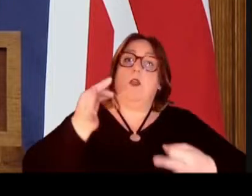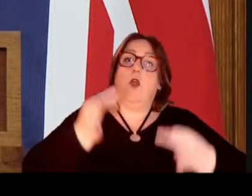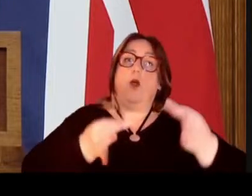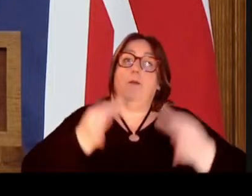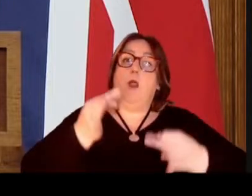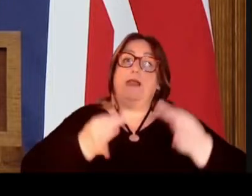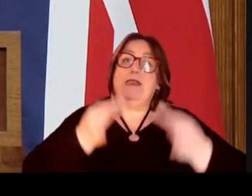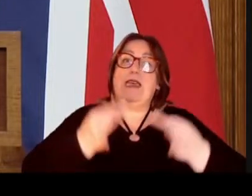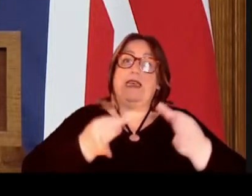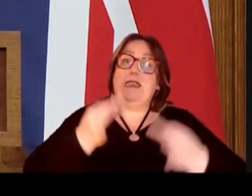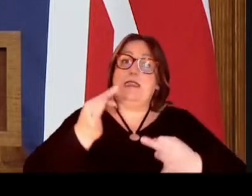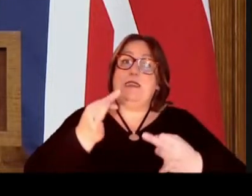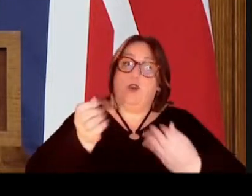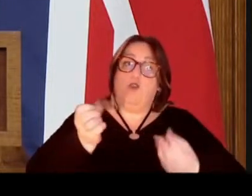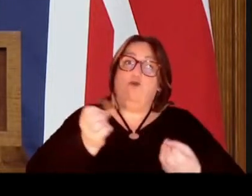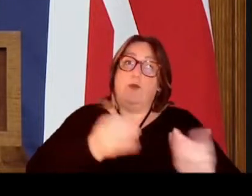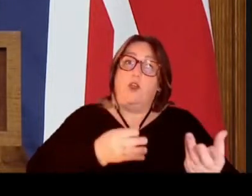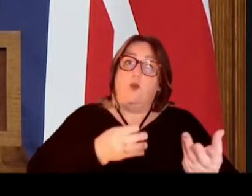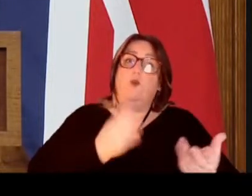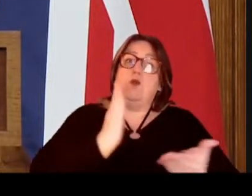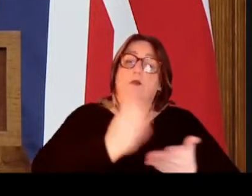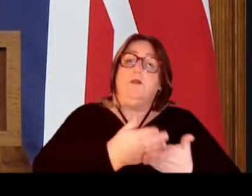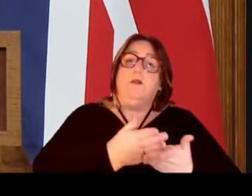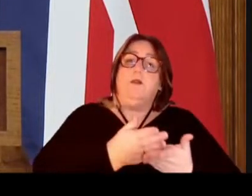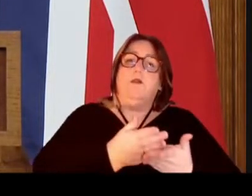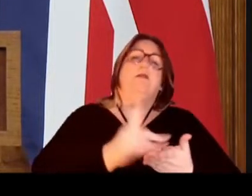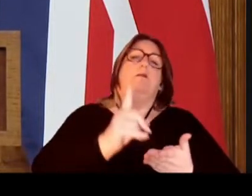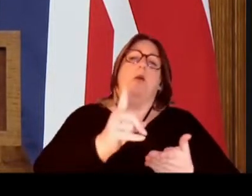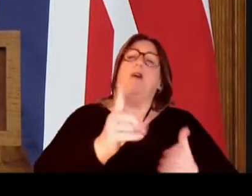must try to heal.